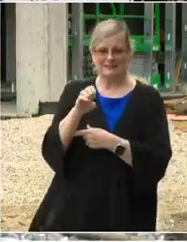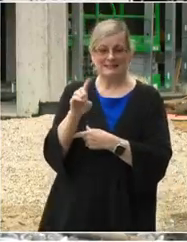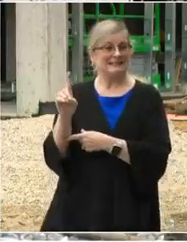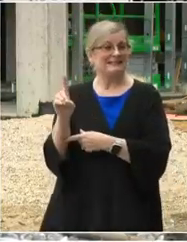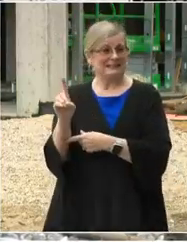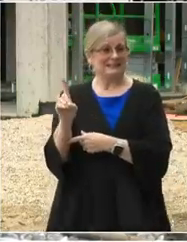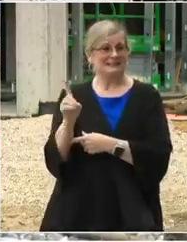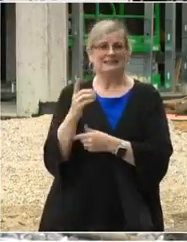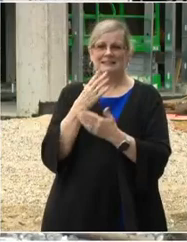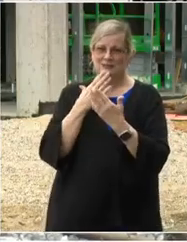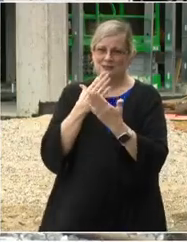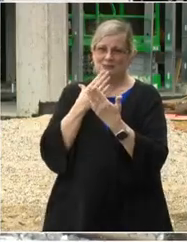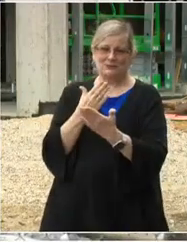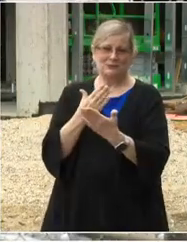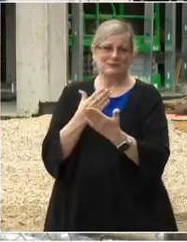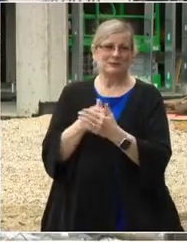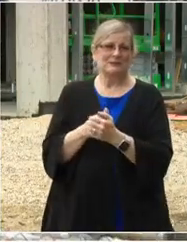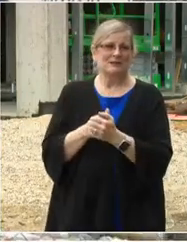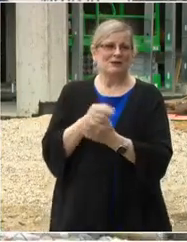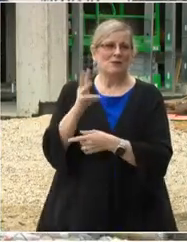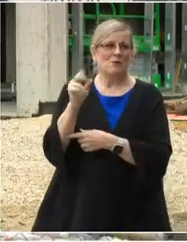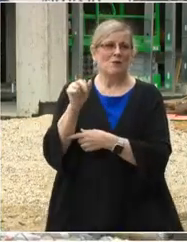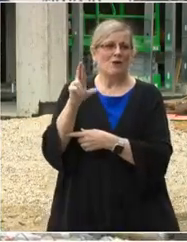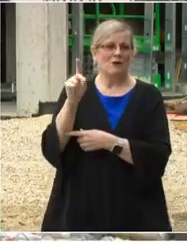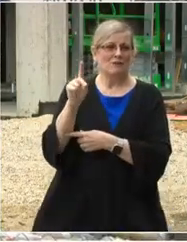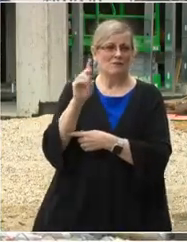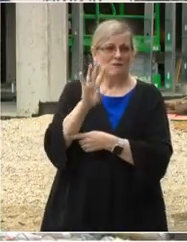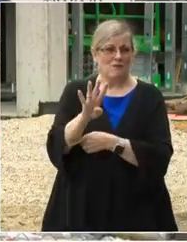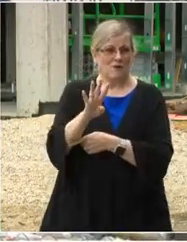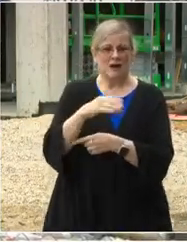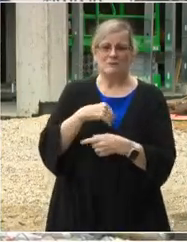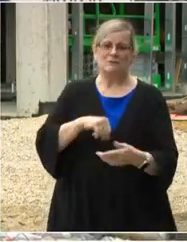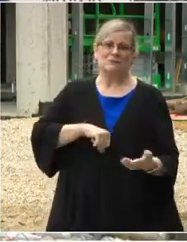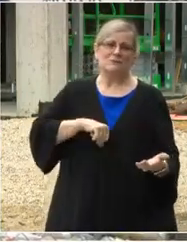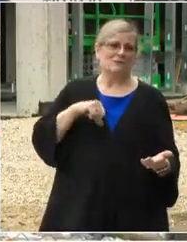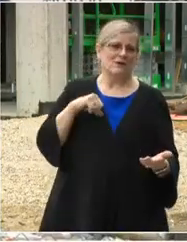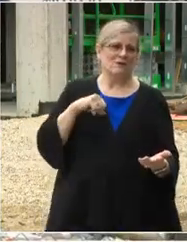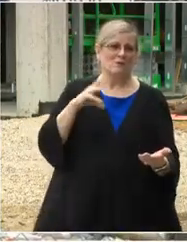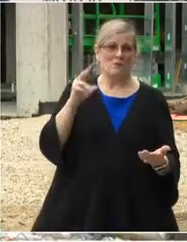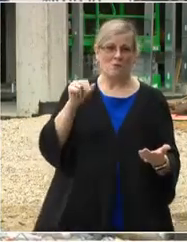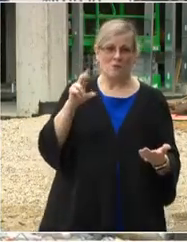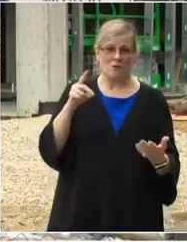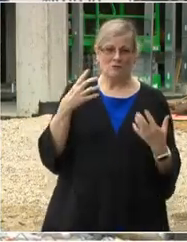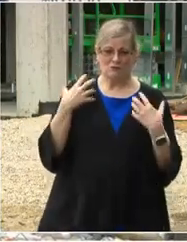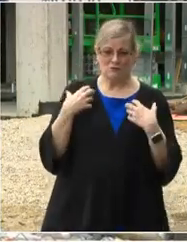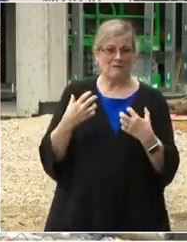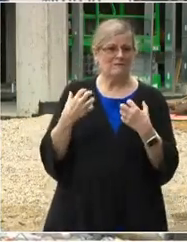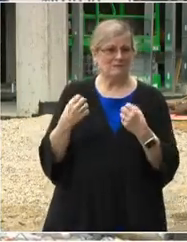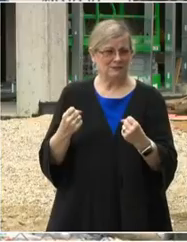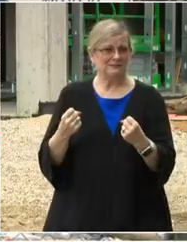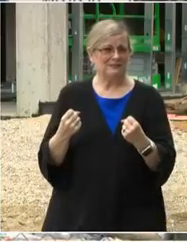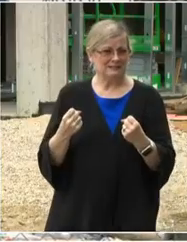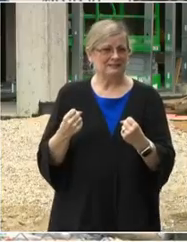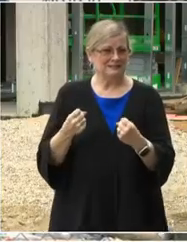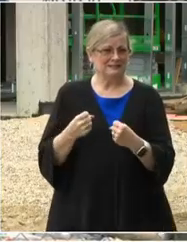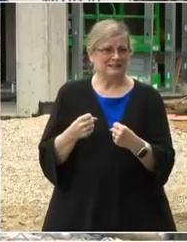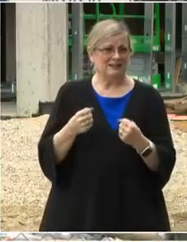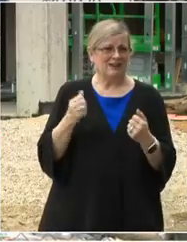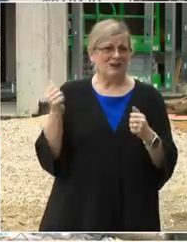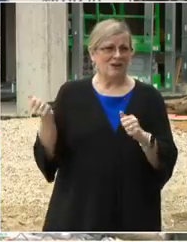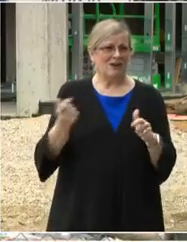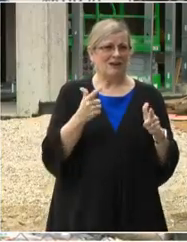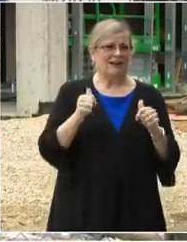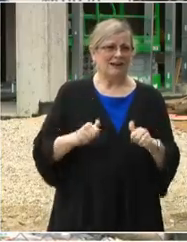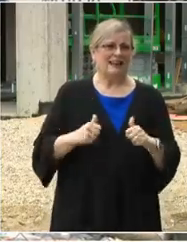proud to have this here. Ward 4 proud, Ward 4 strong, and a Ward 4 where all of us in our community can live